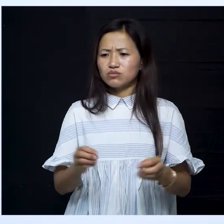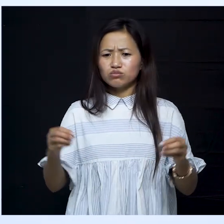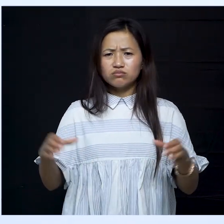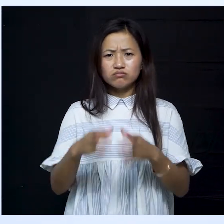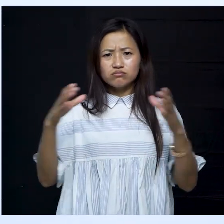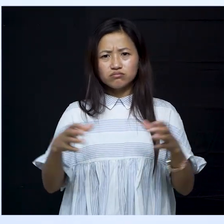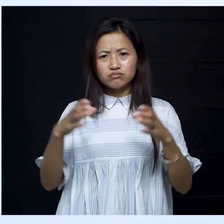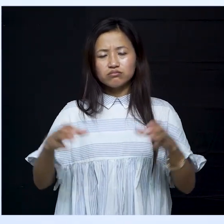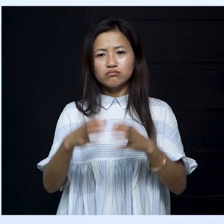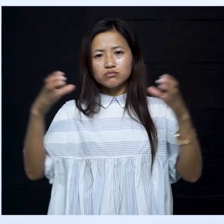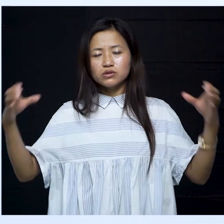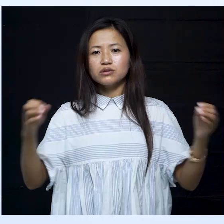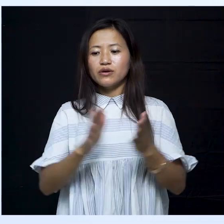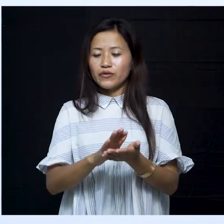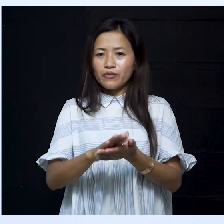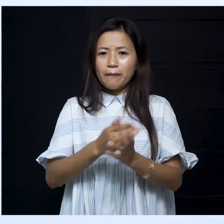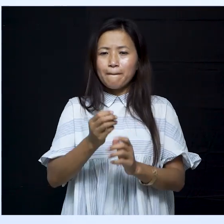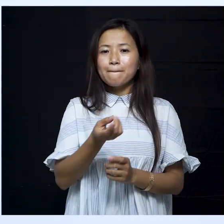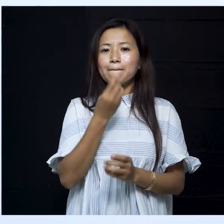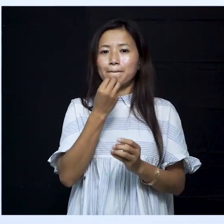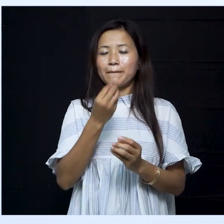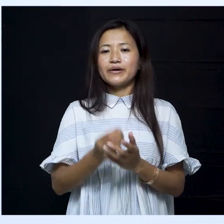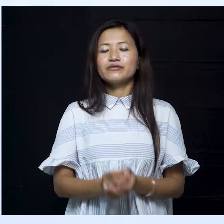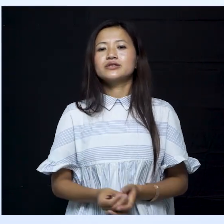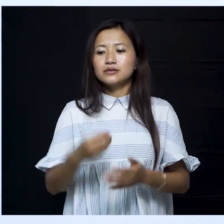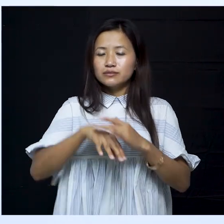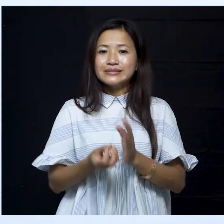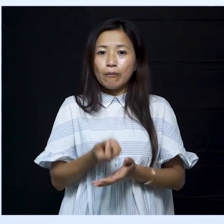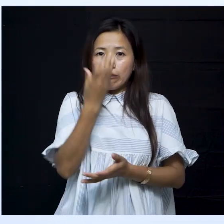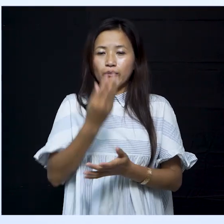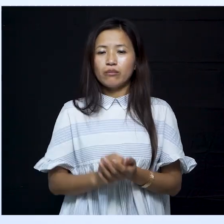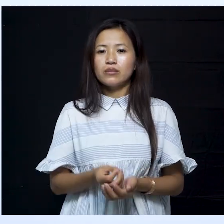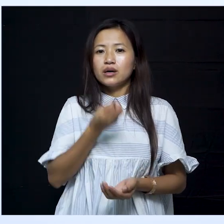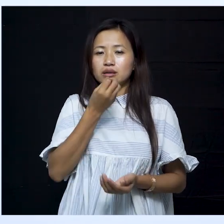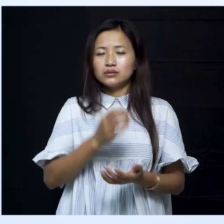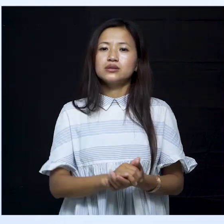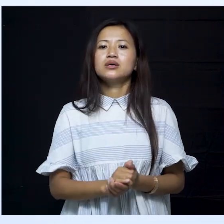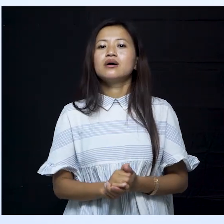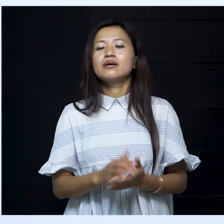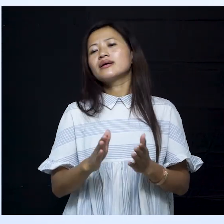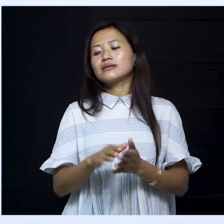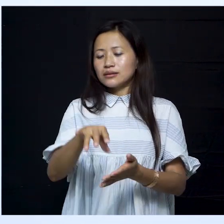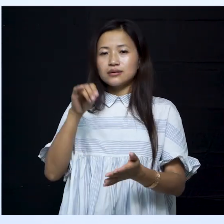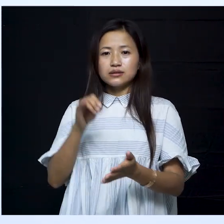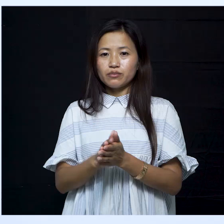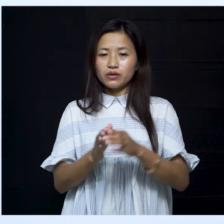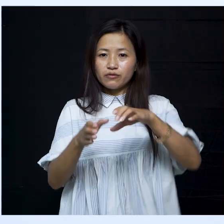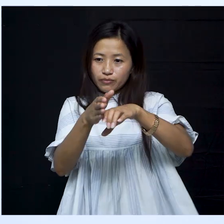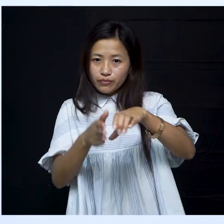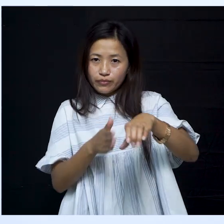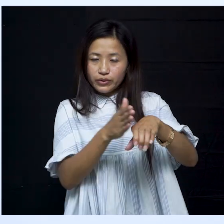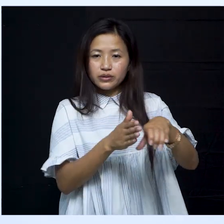or toasting your bread for that matter, And when we do that, when we toast it, what happens? Take the example of bread. First, you would find